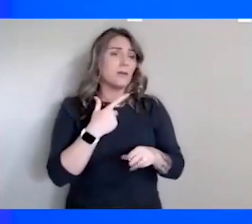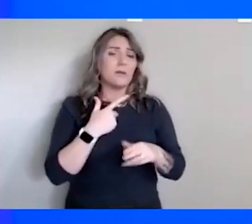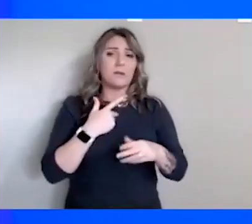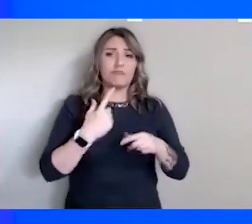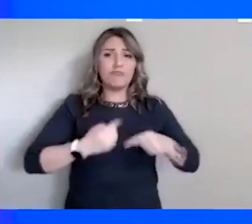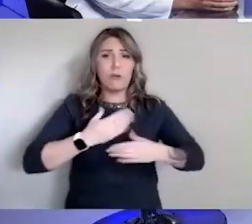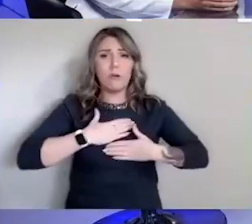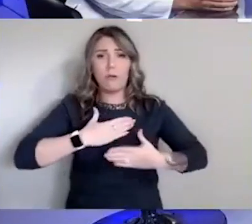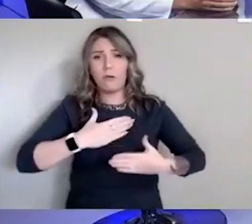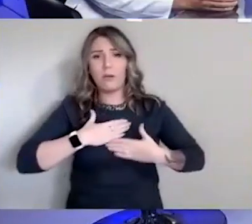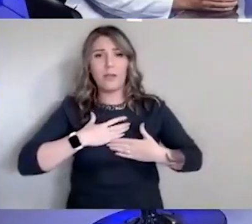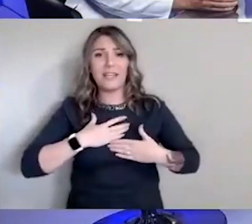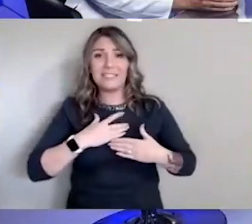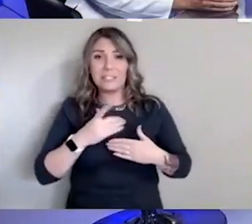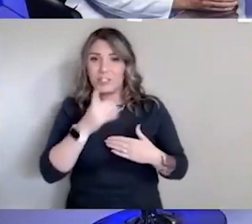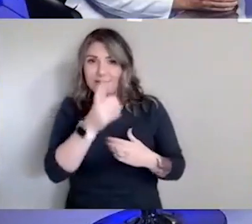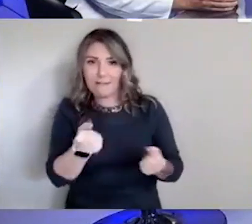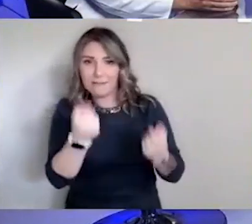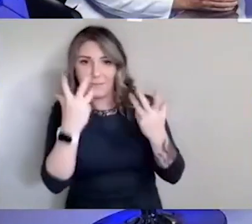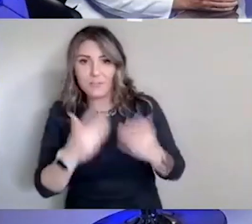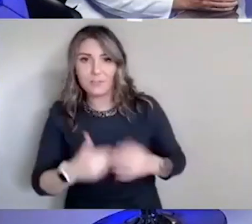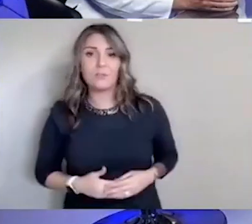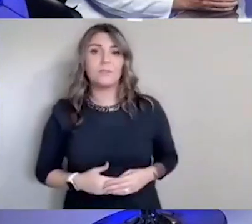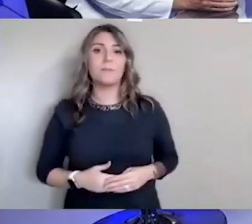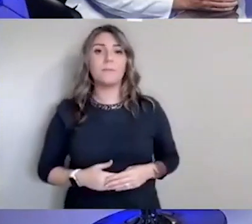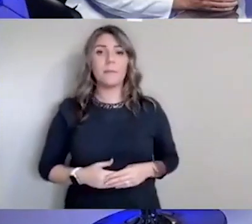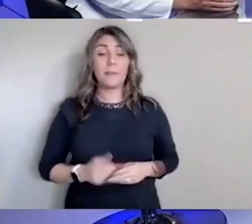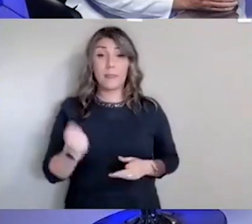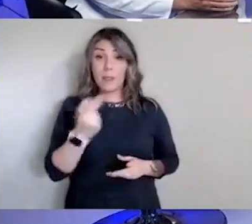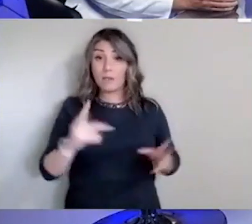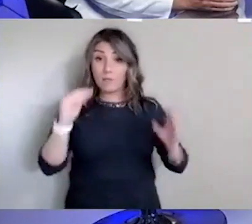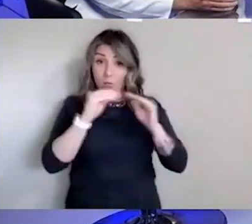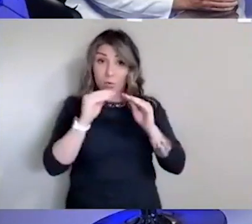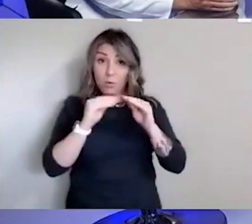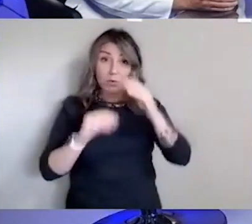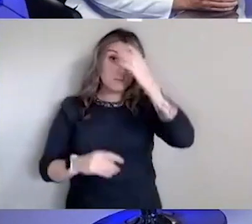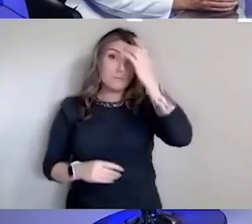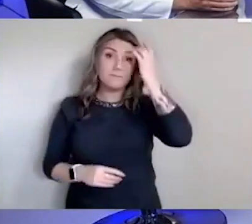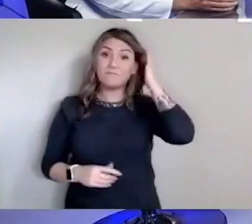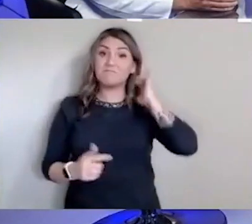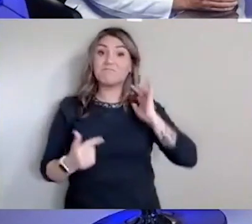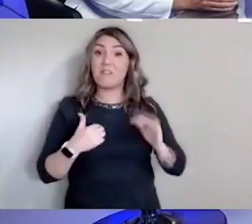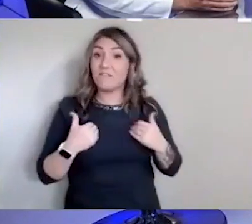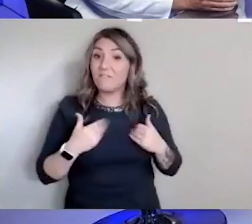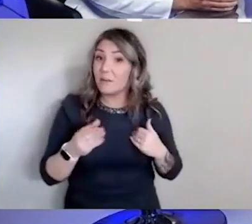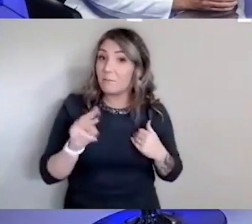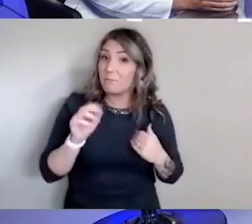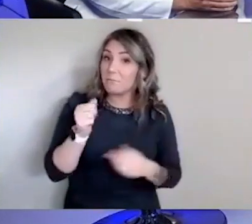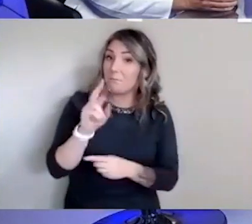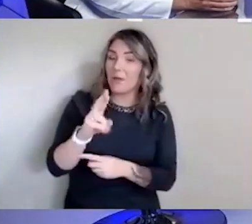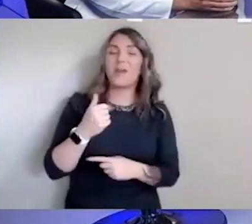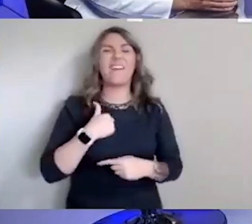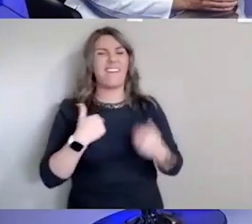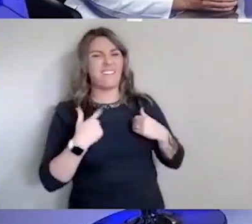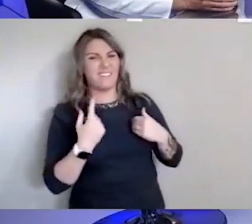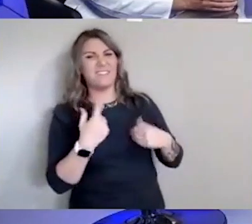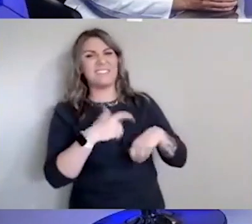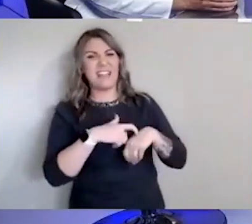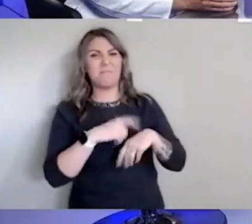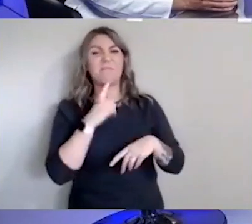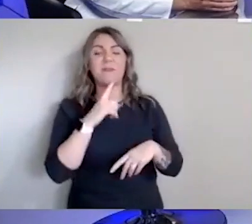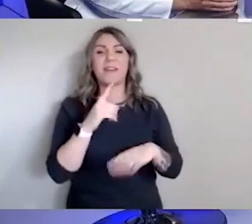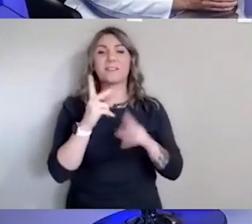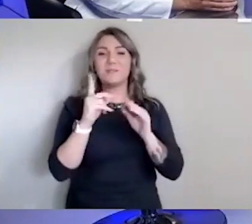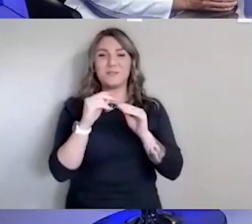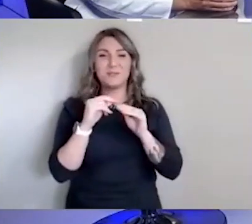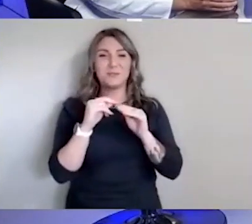less. Time for a couple more. I've got time. Mayor, do you have time? I have time. Let's All do right, it. 2 more questions. Cindy wants to